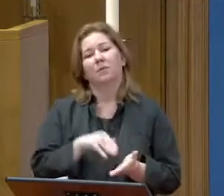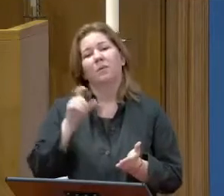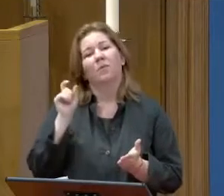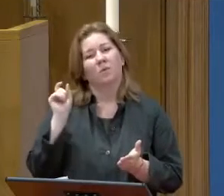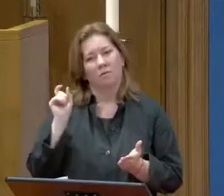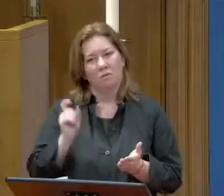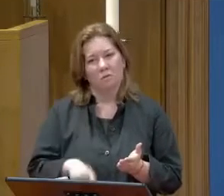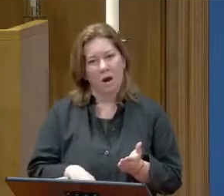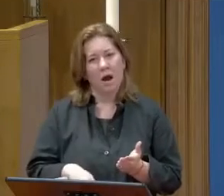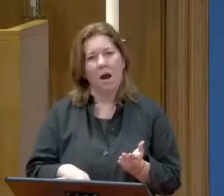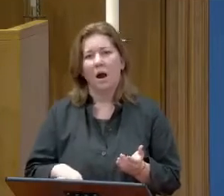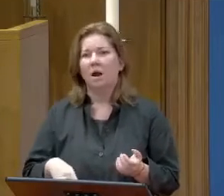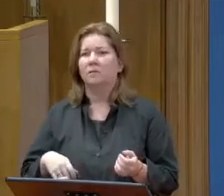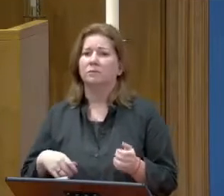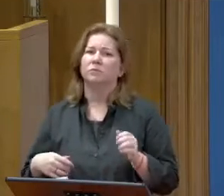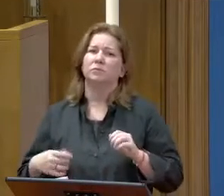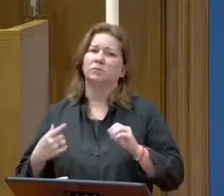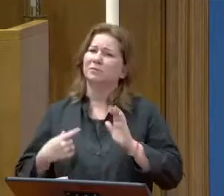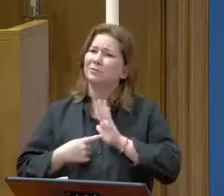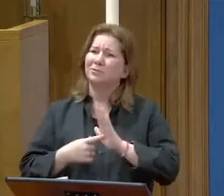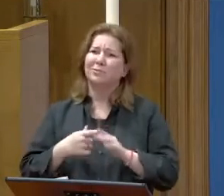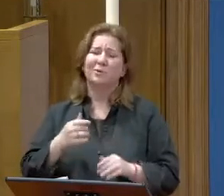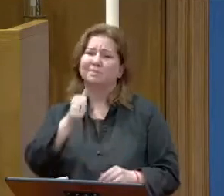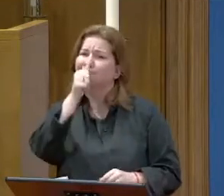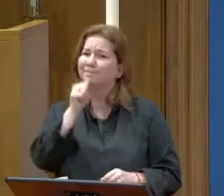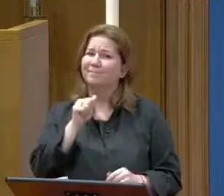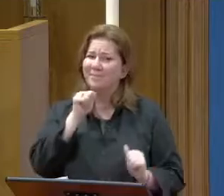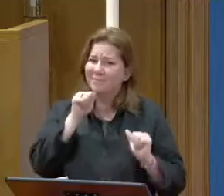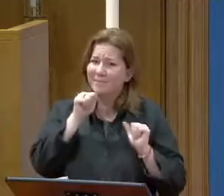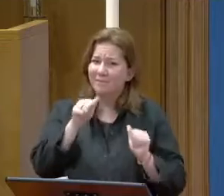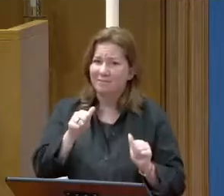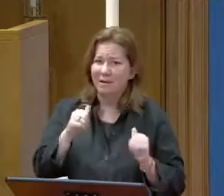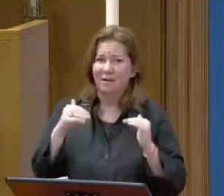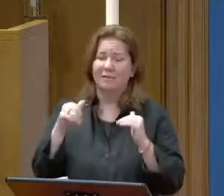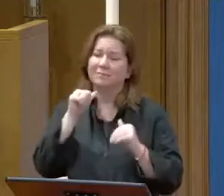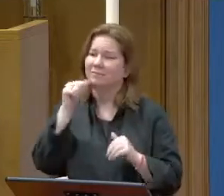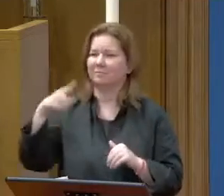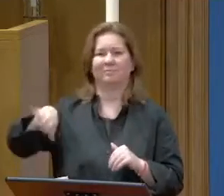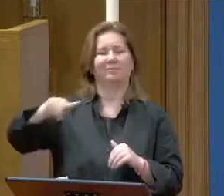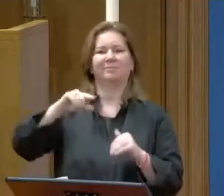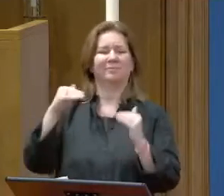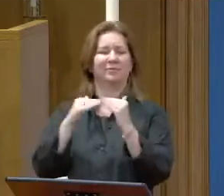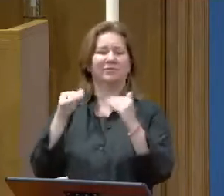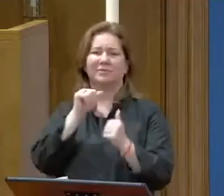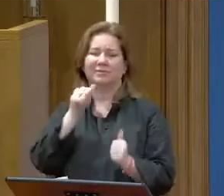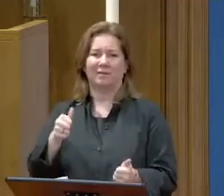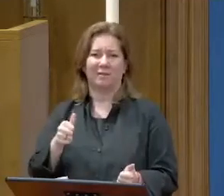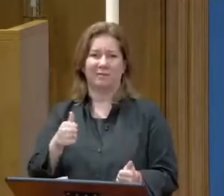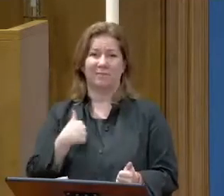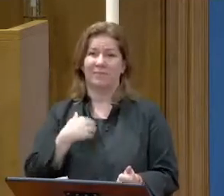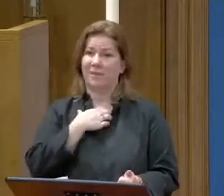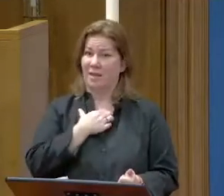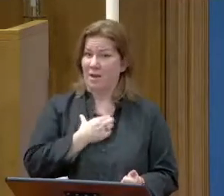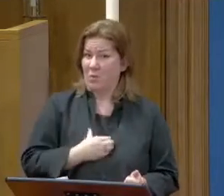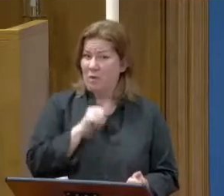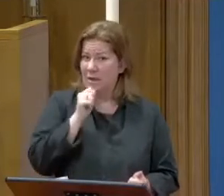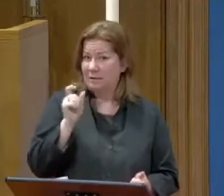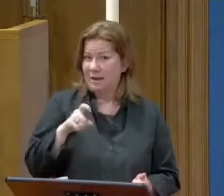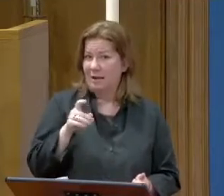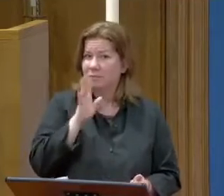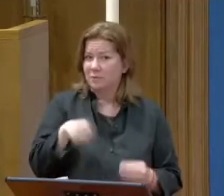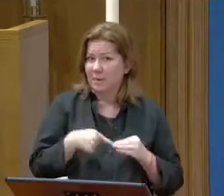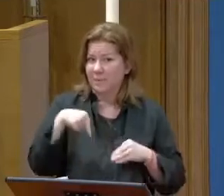up to the injustice of it all. I wish I didn't have to talk about this